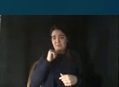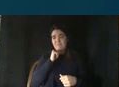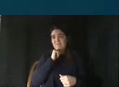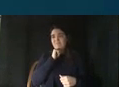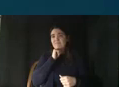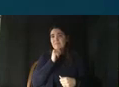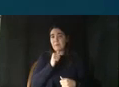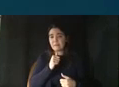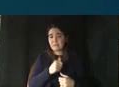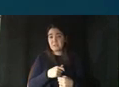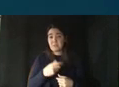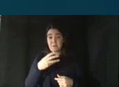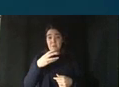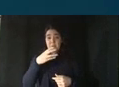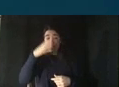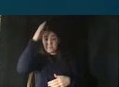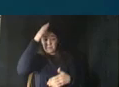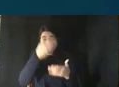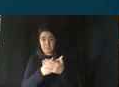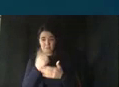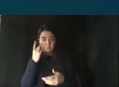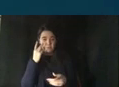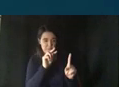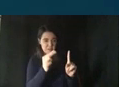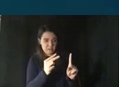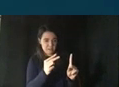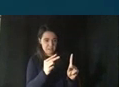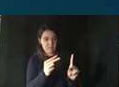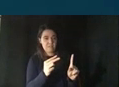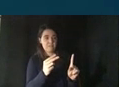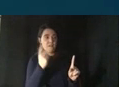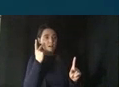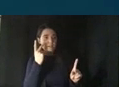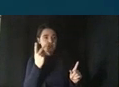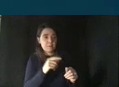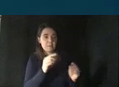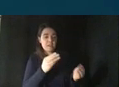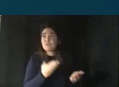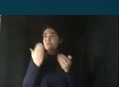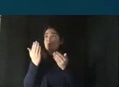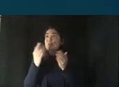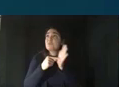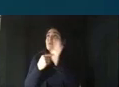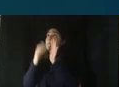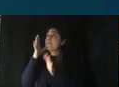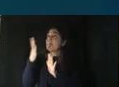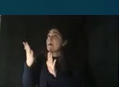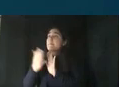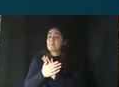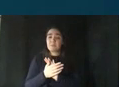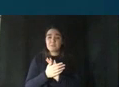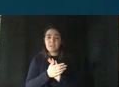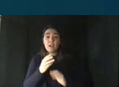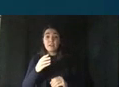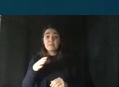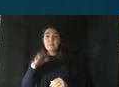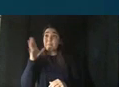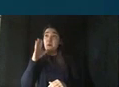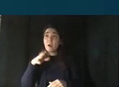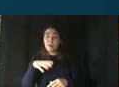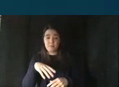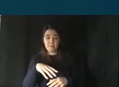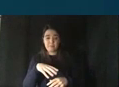I haven't seen. And then when he shows it to me, like yesterday, the bath, the water was going down. And he was like, look at the water